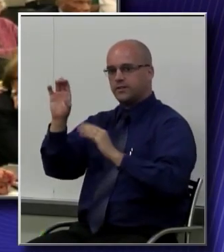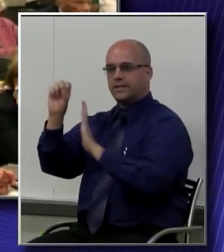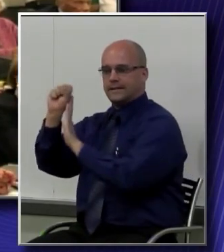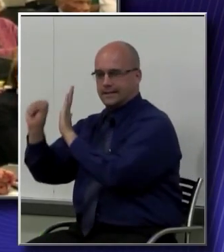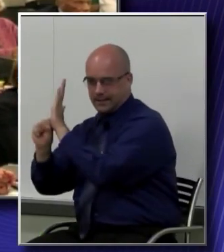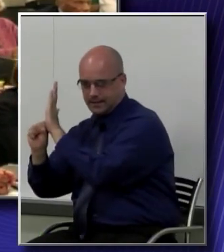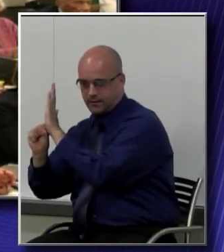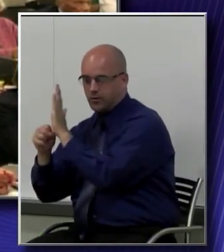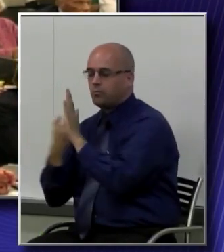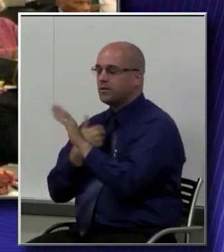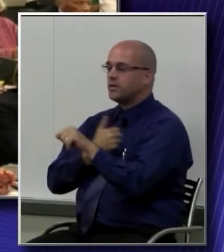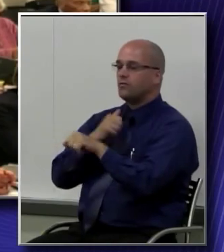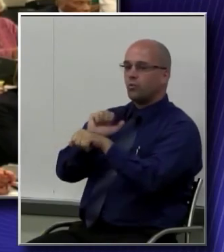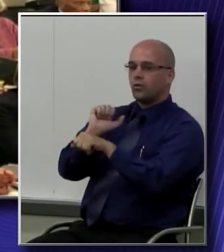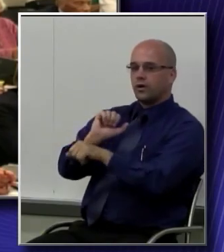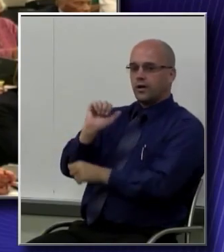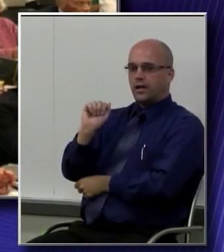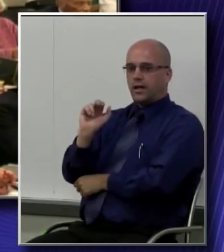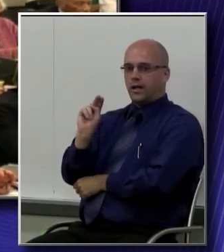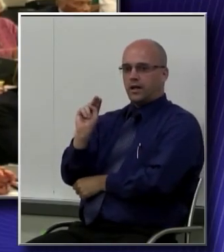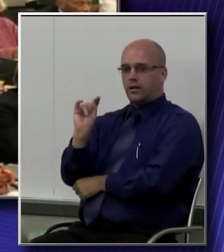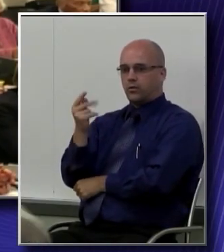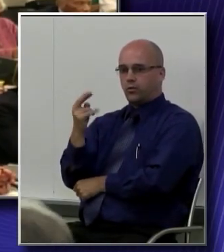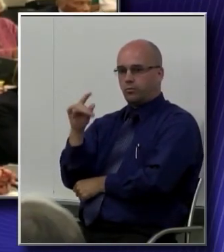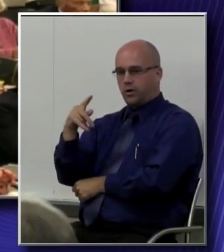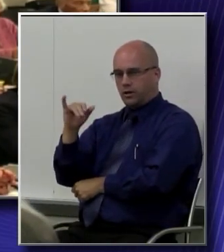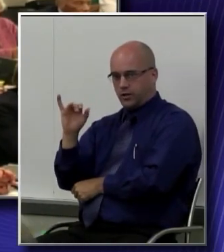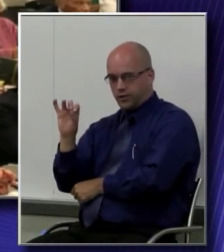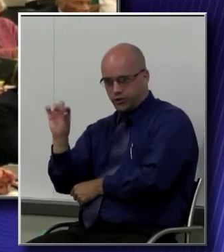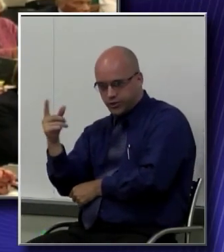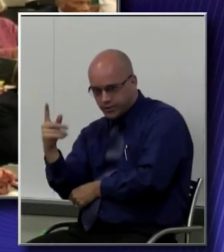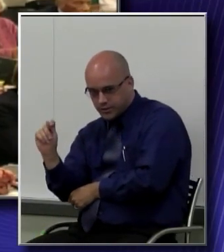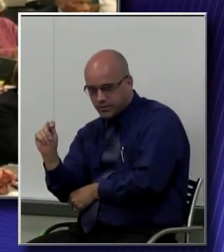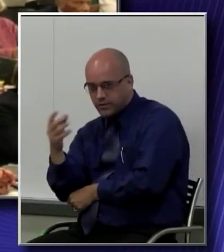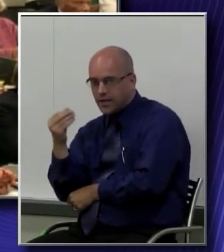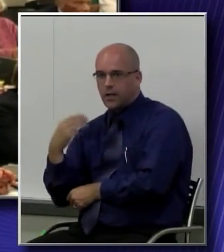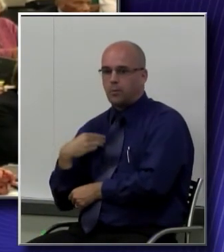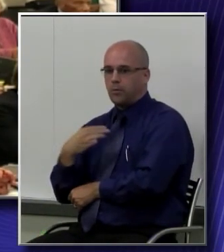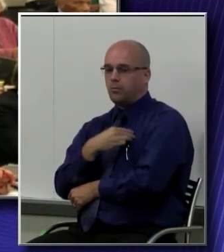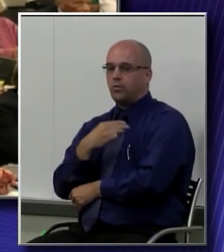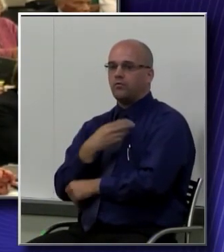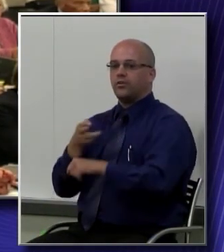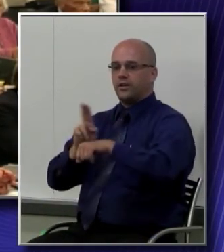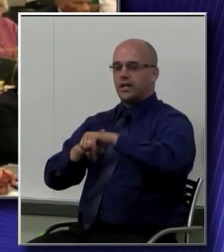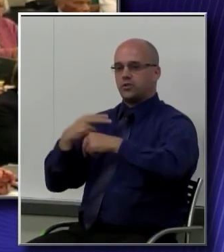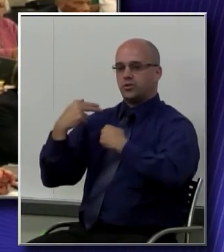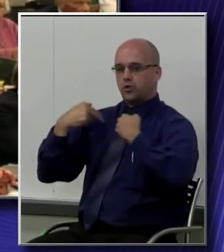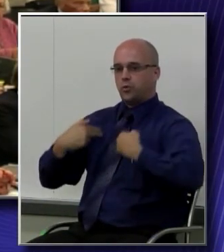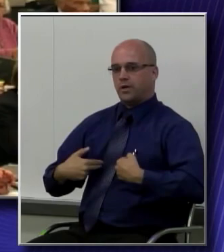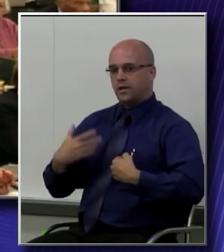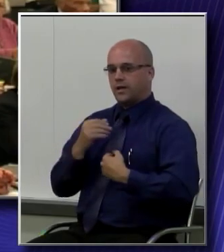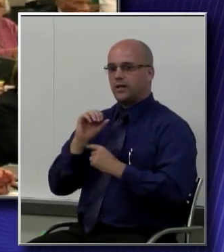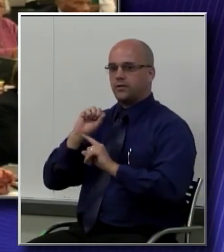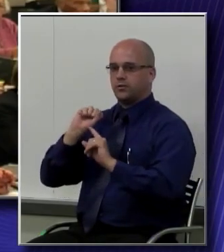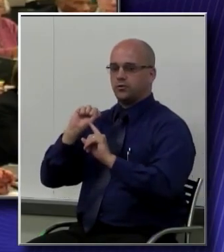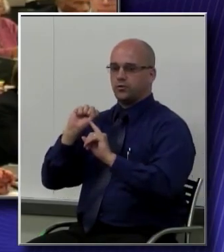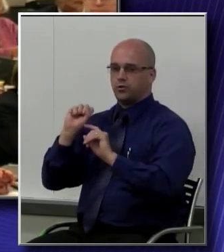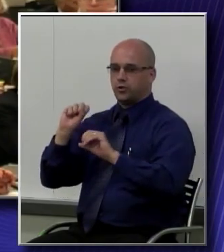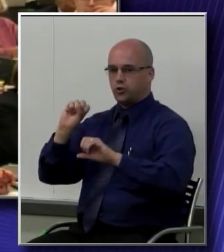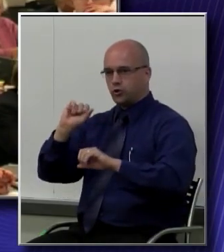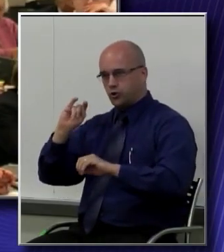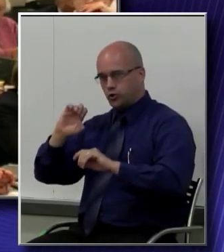anthropologist and a member of the College of Humanities and Social Science. What I hope